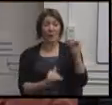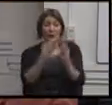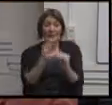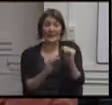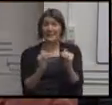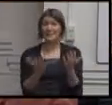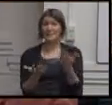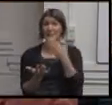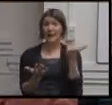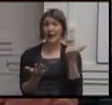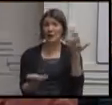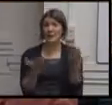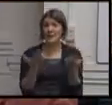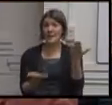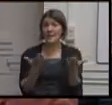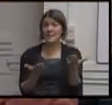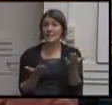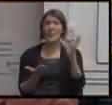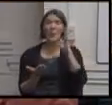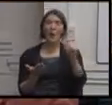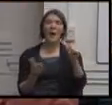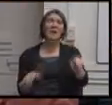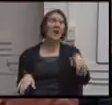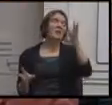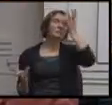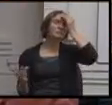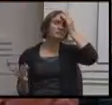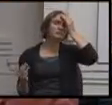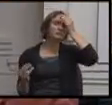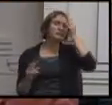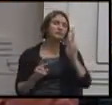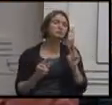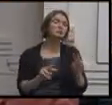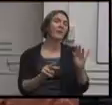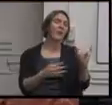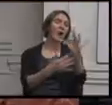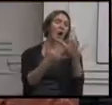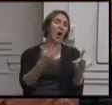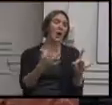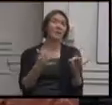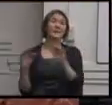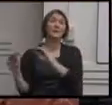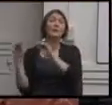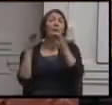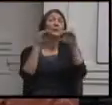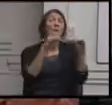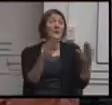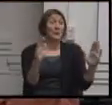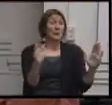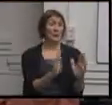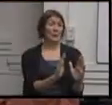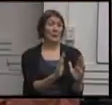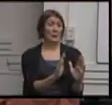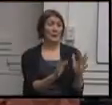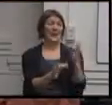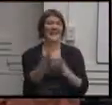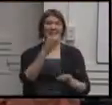building. And maybe we should spend some time looking at that option before we start throwing